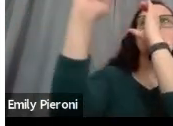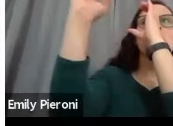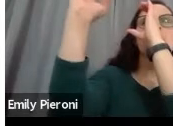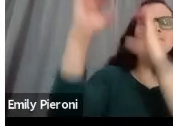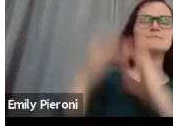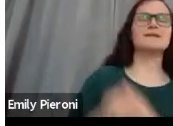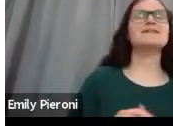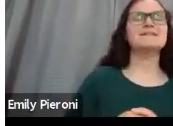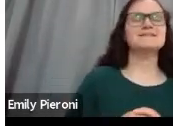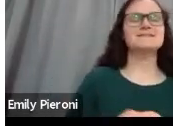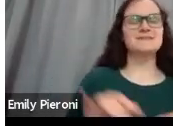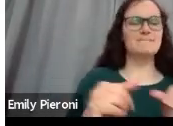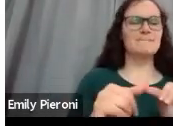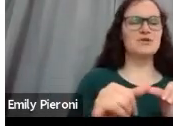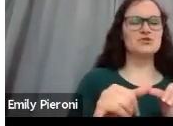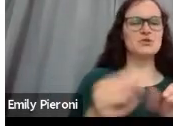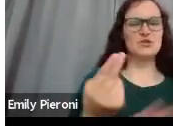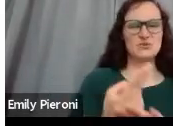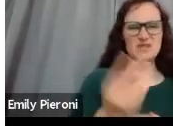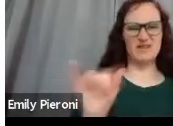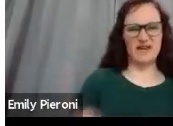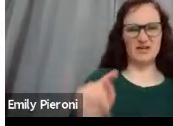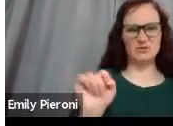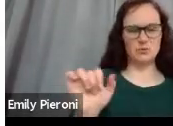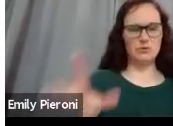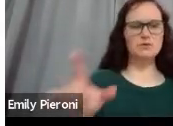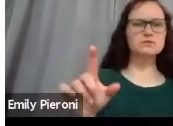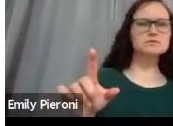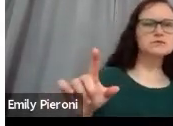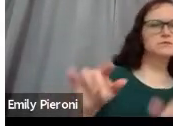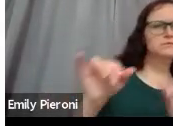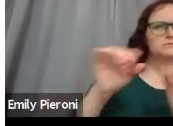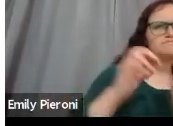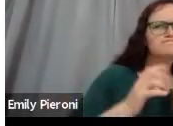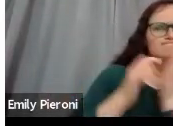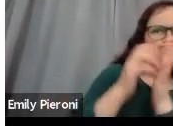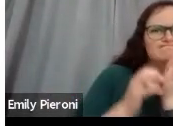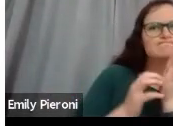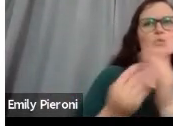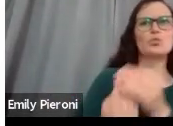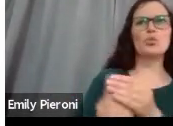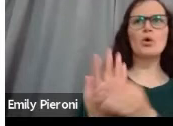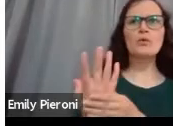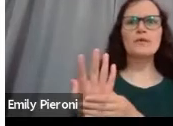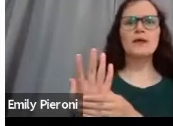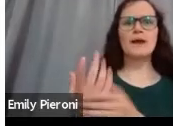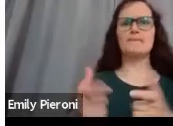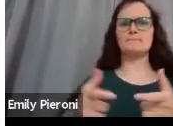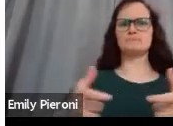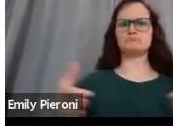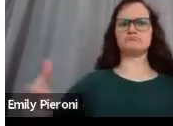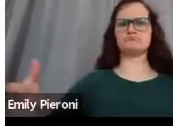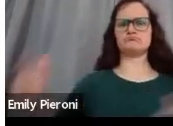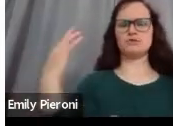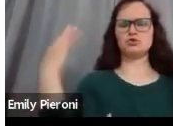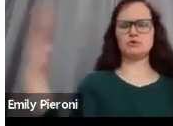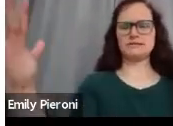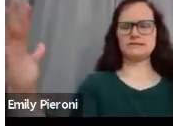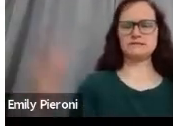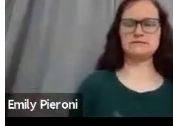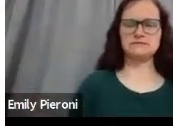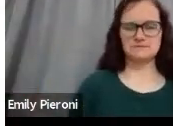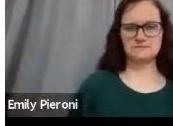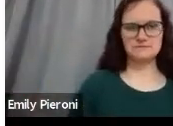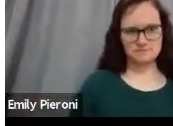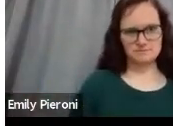measurements with the clinometer and use that to calculate growth parameters, how big these trees are becoming. And just in a nutshell, to break